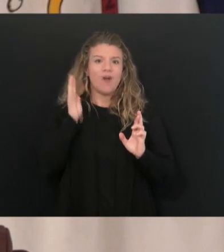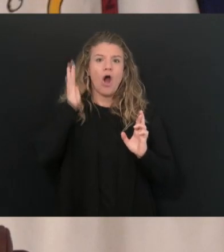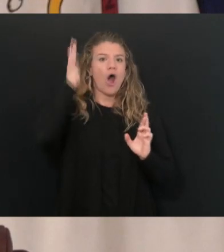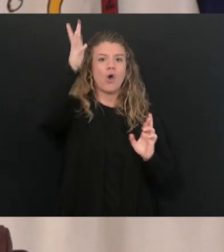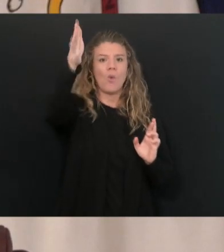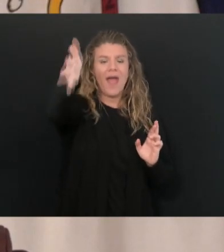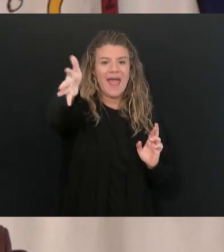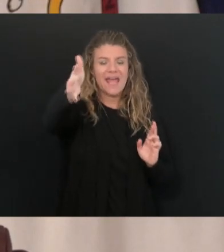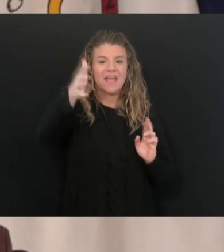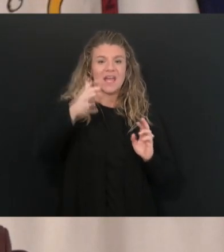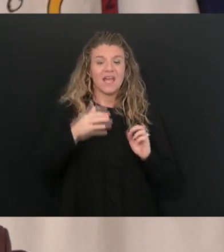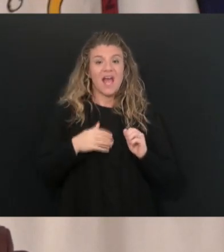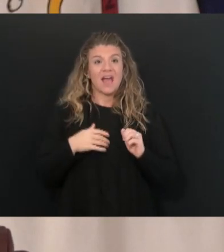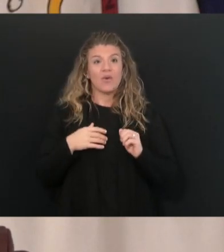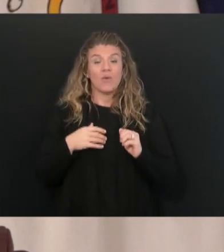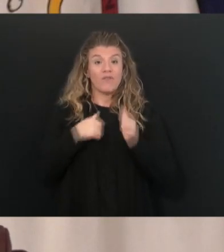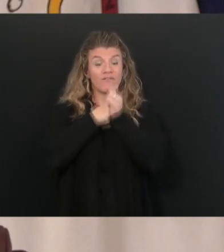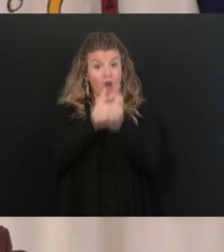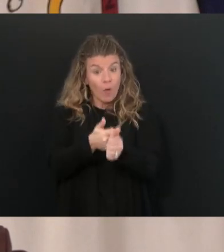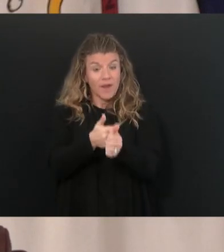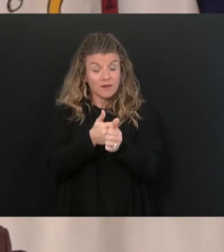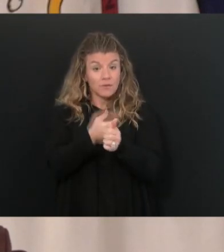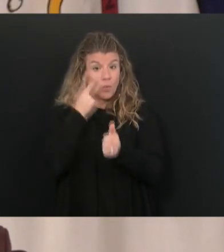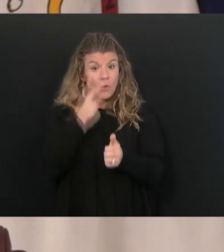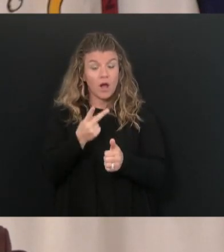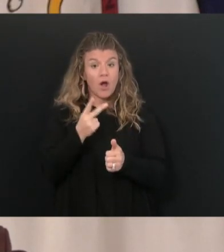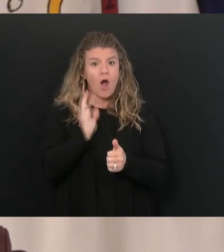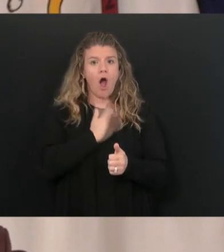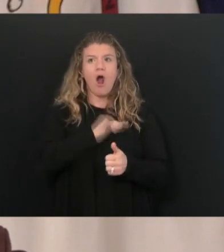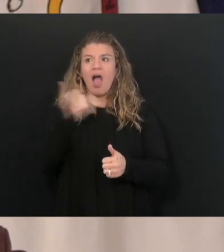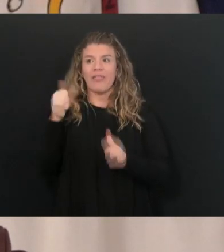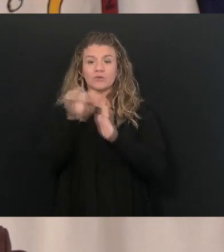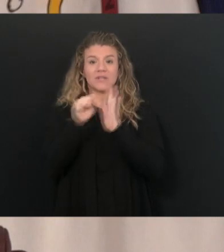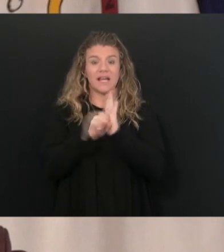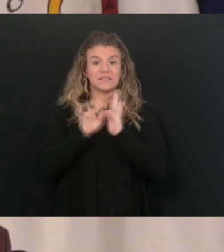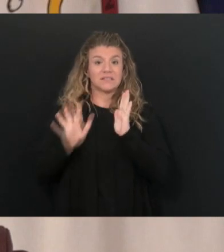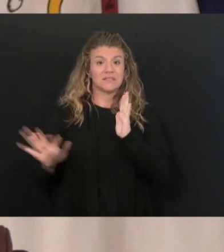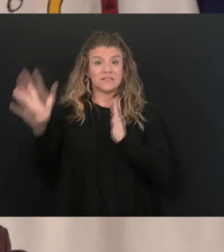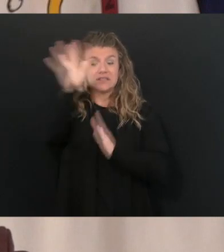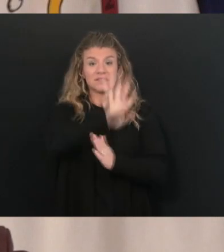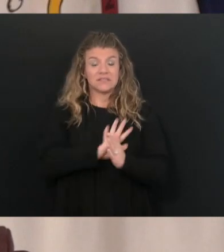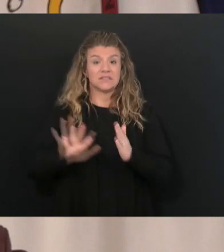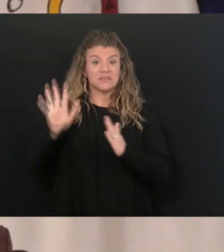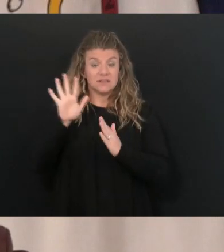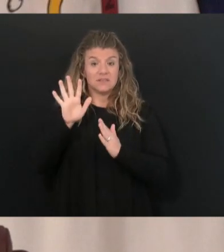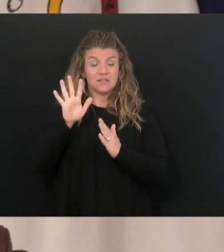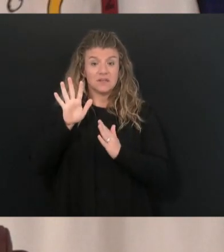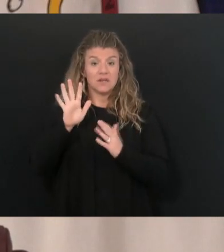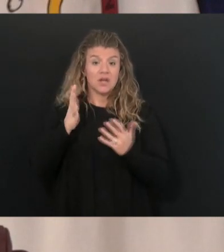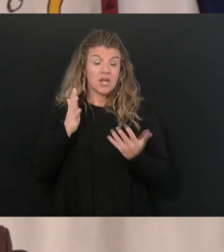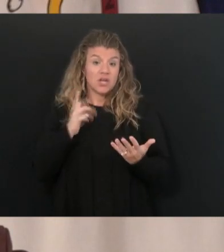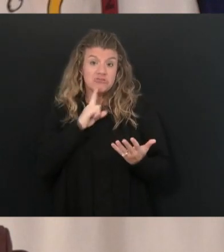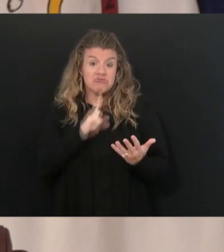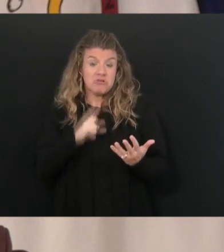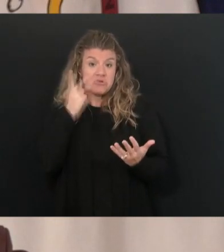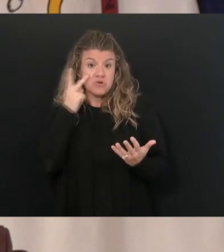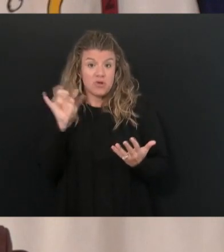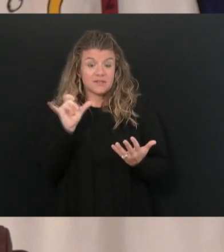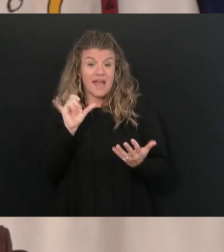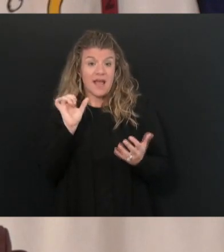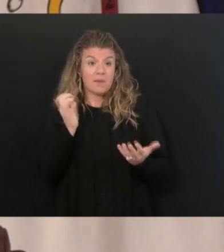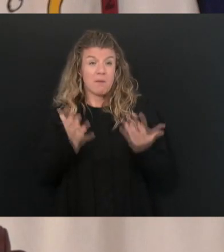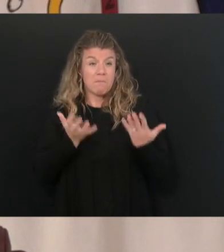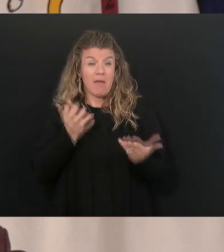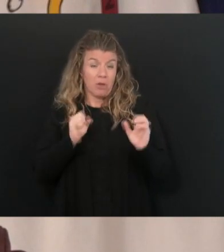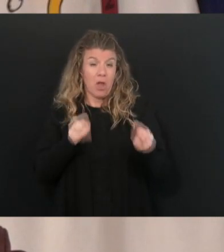away. If we're following suit with neighboring states and everything, that it surely looks like that we can pull